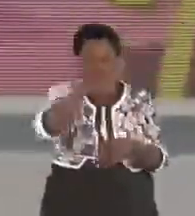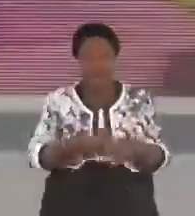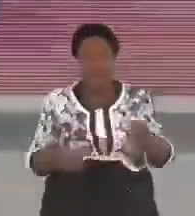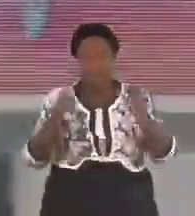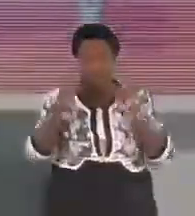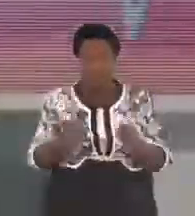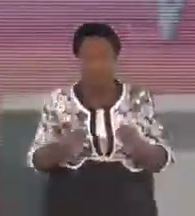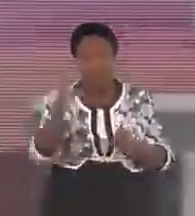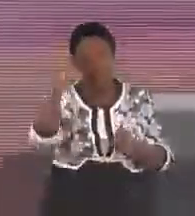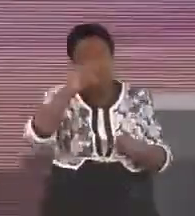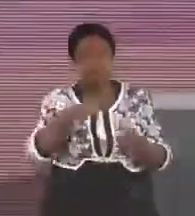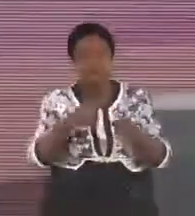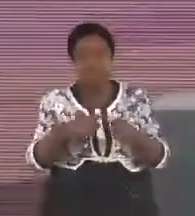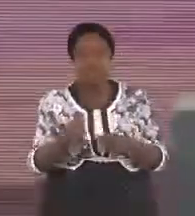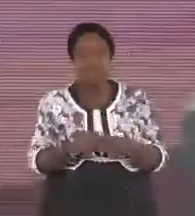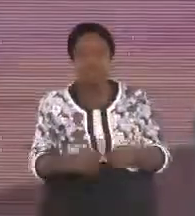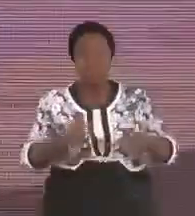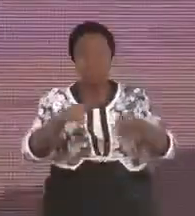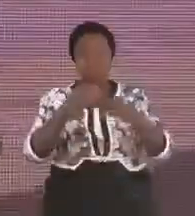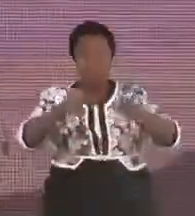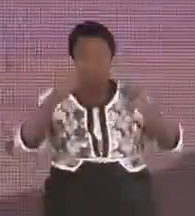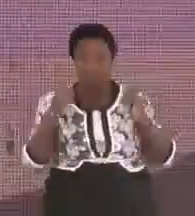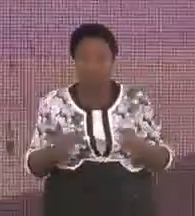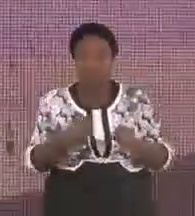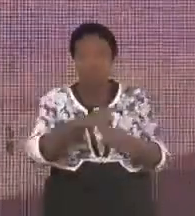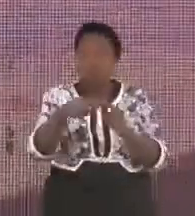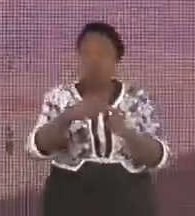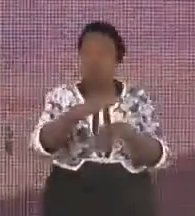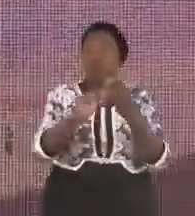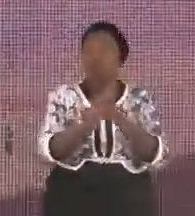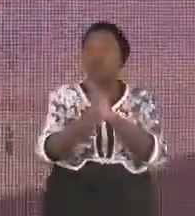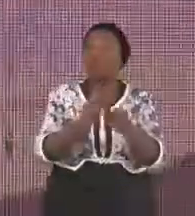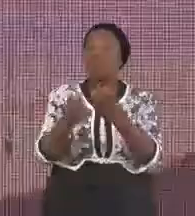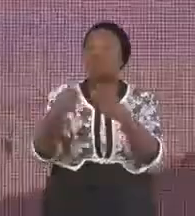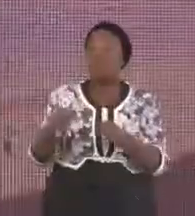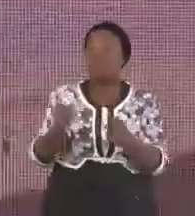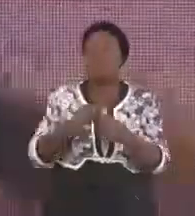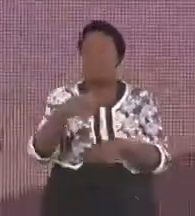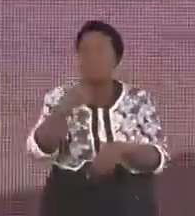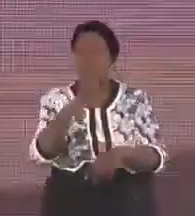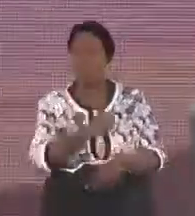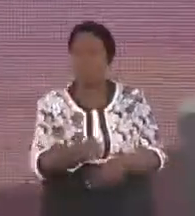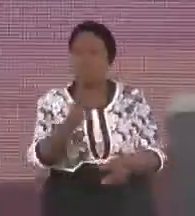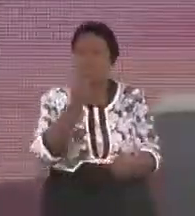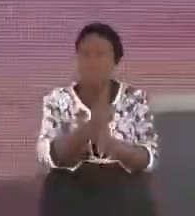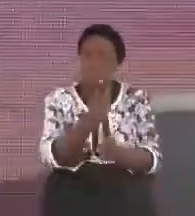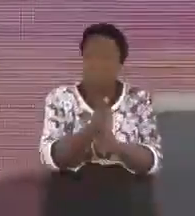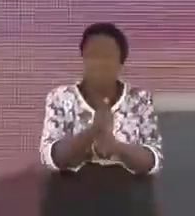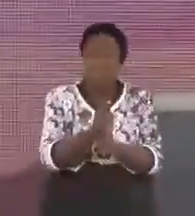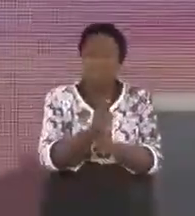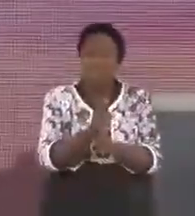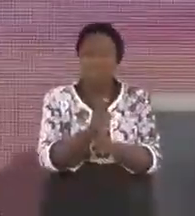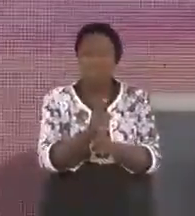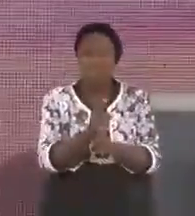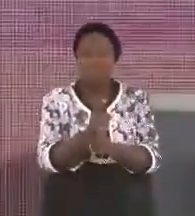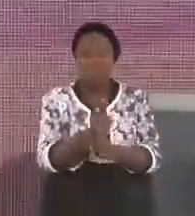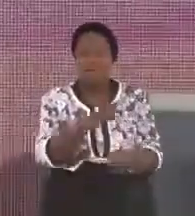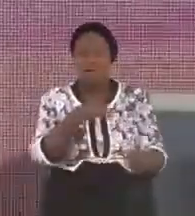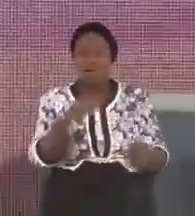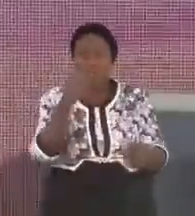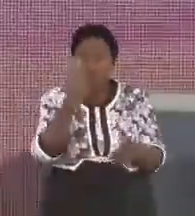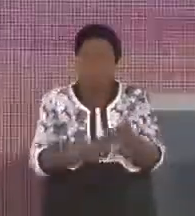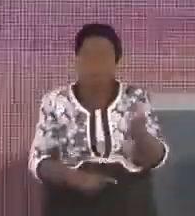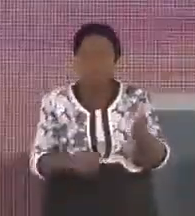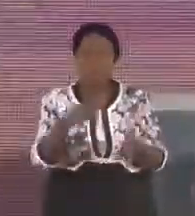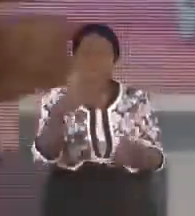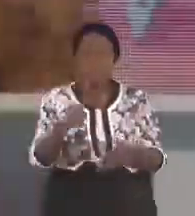energized him. When those people came, he told them exactly what the God of heaven wanted them